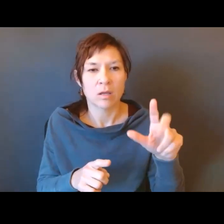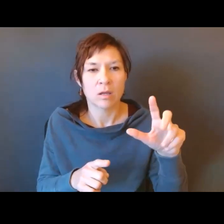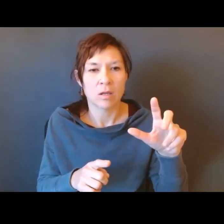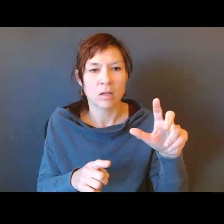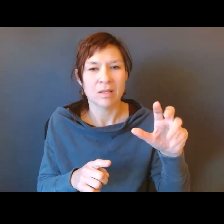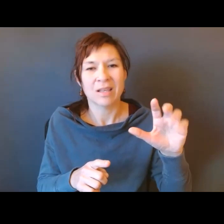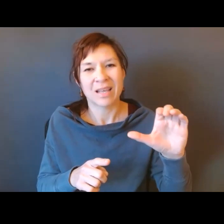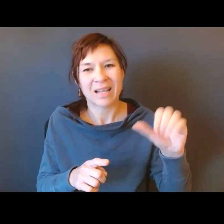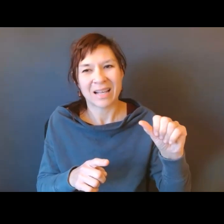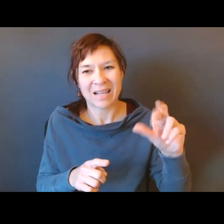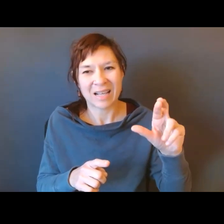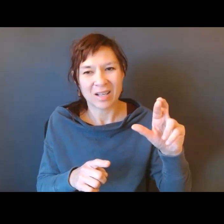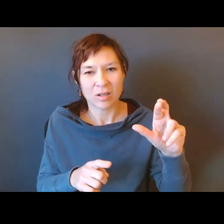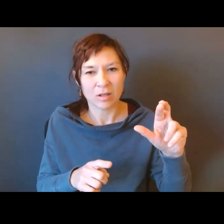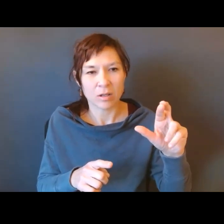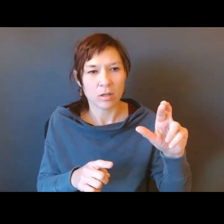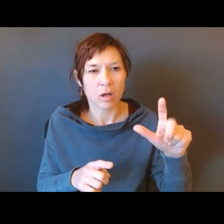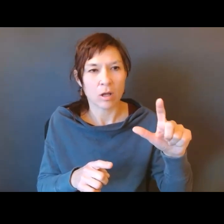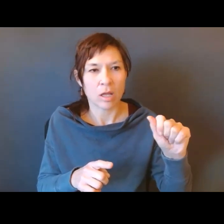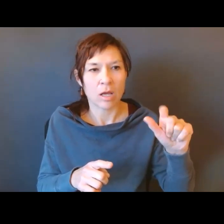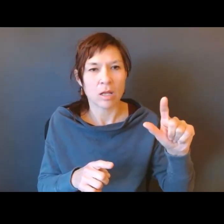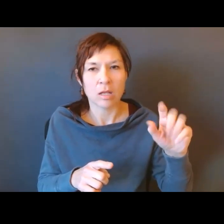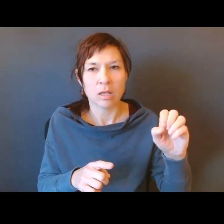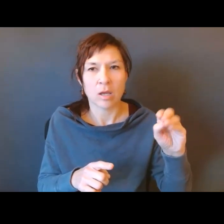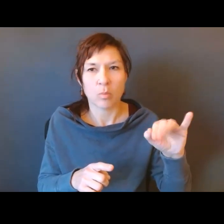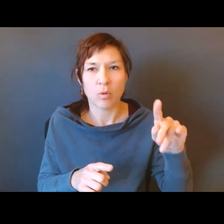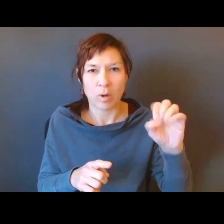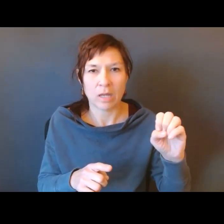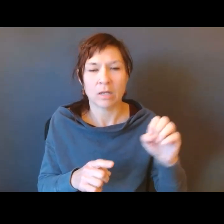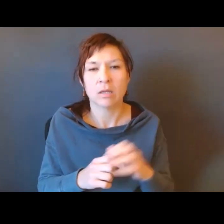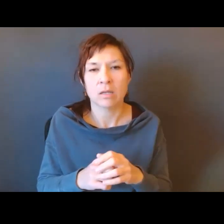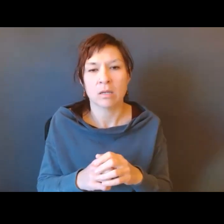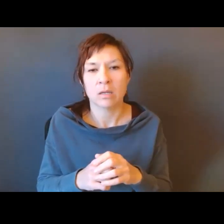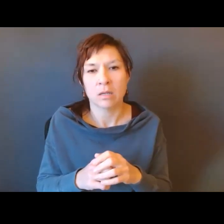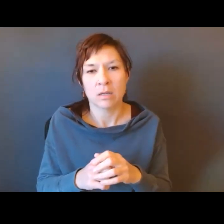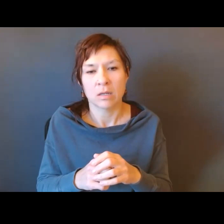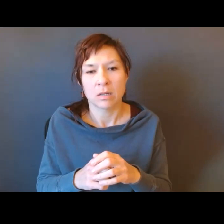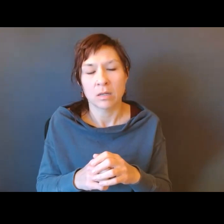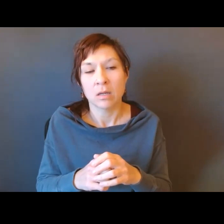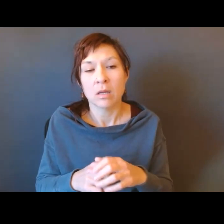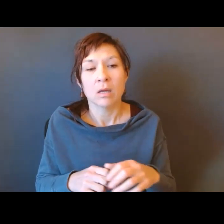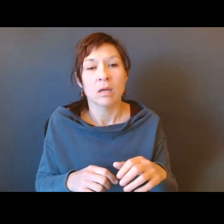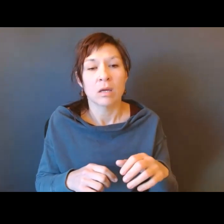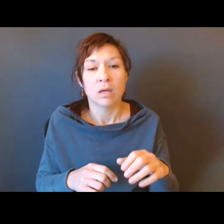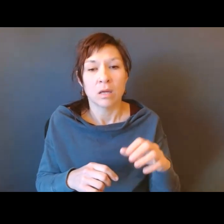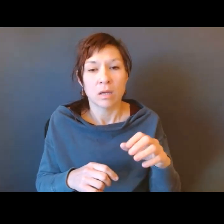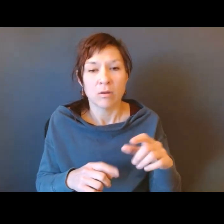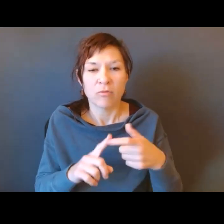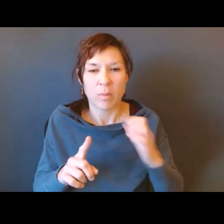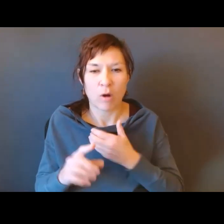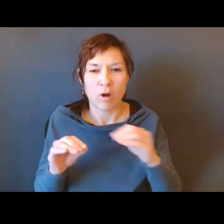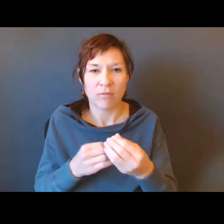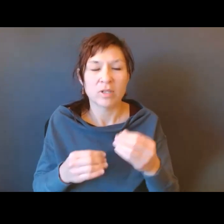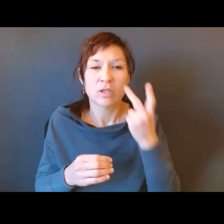Coordination. You will also see on the screen the interpreters in 6 spoken languages and American Sign